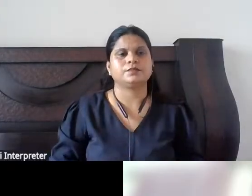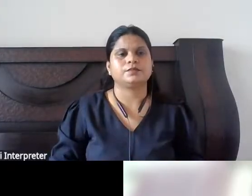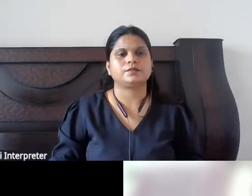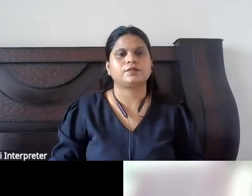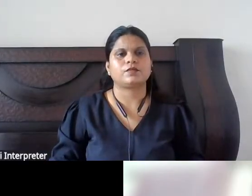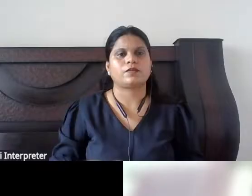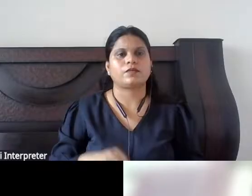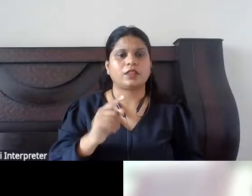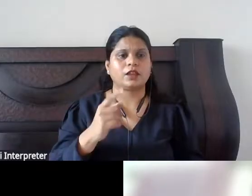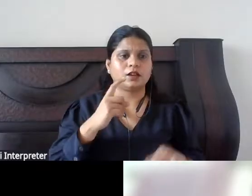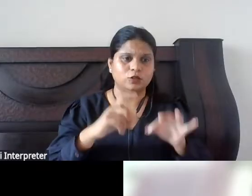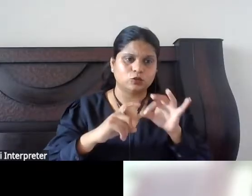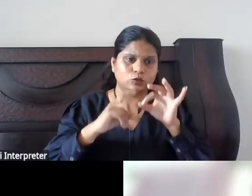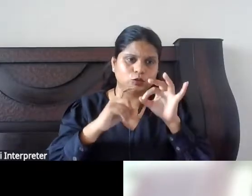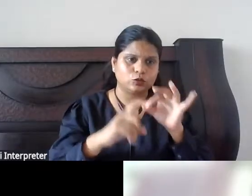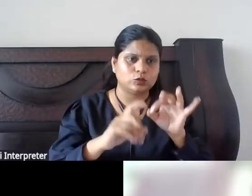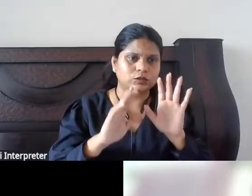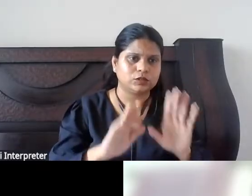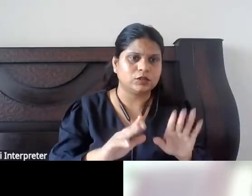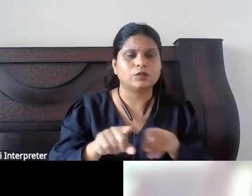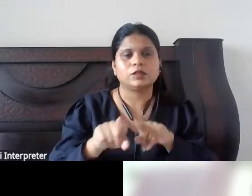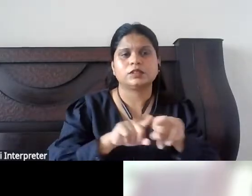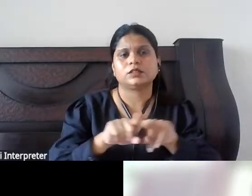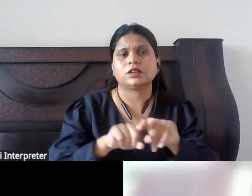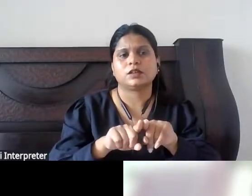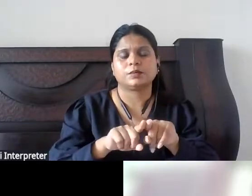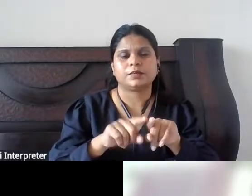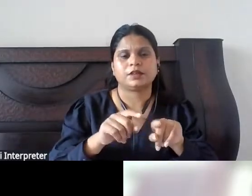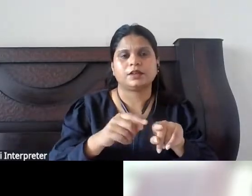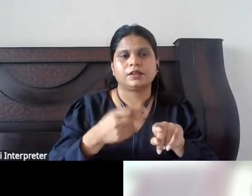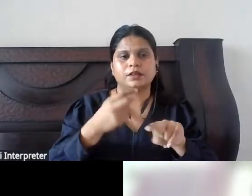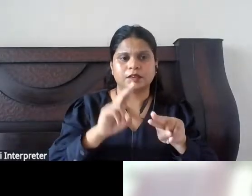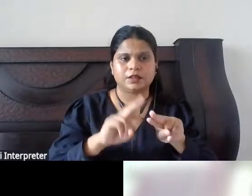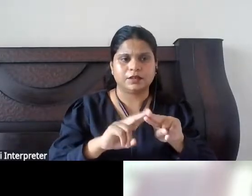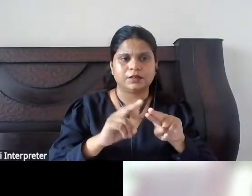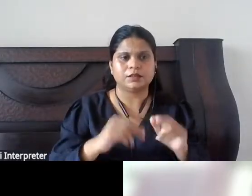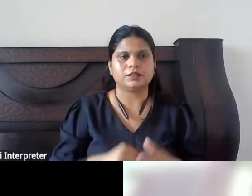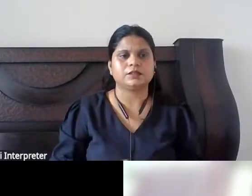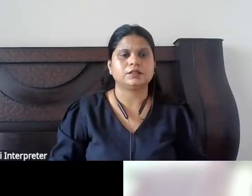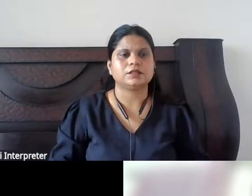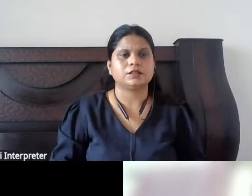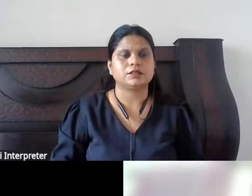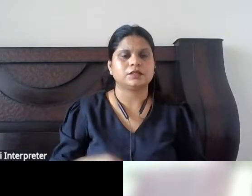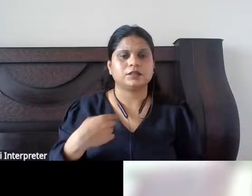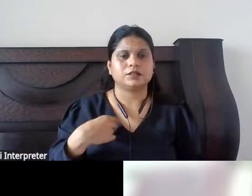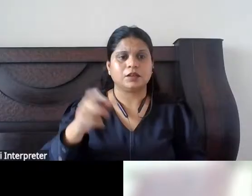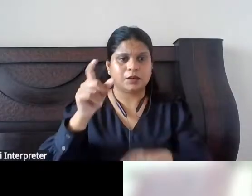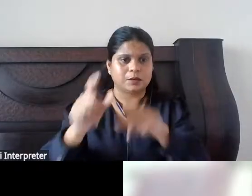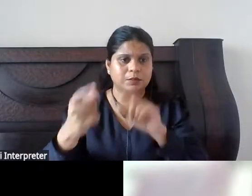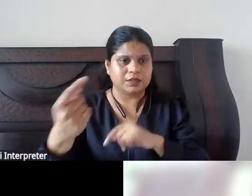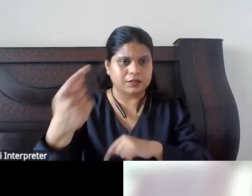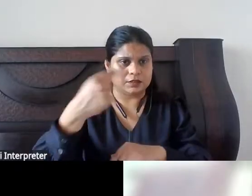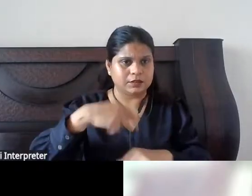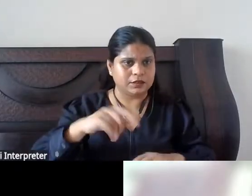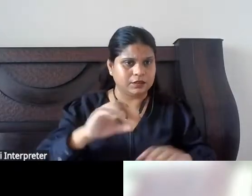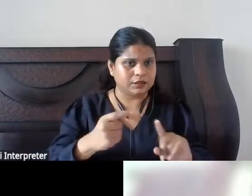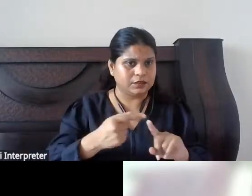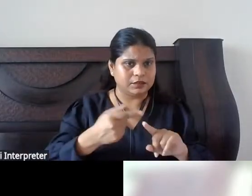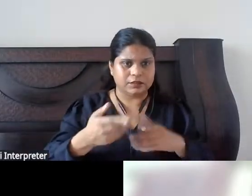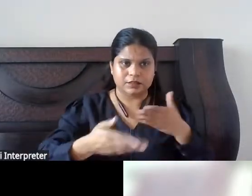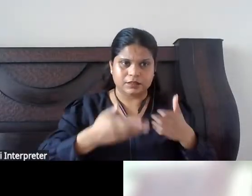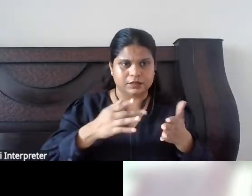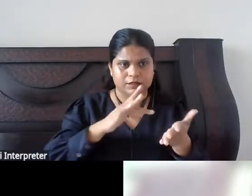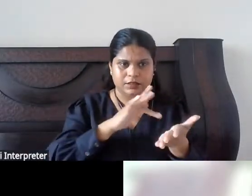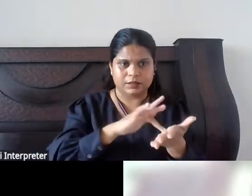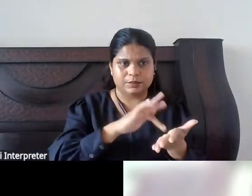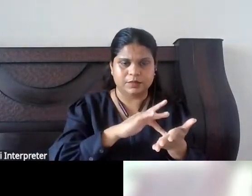question. If, for example, if nobody comes to my place or the institution I belong to, so is